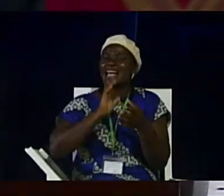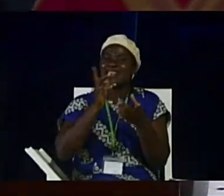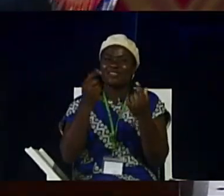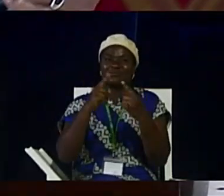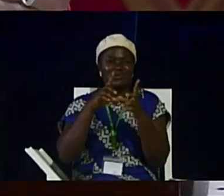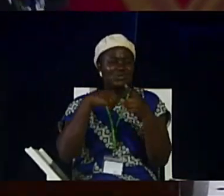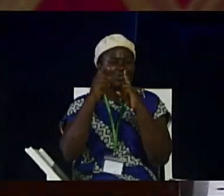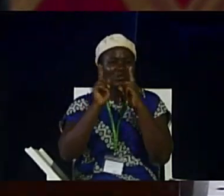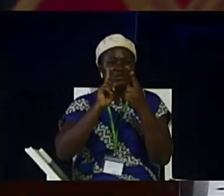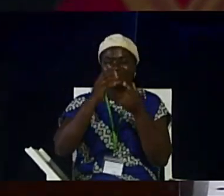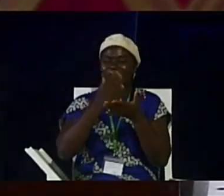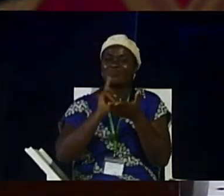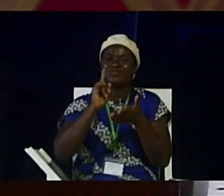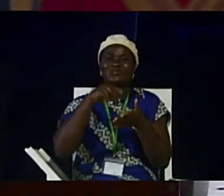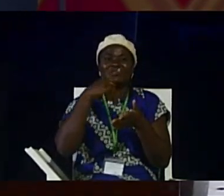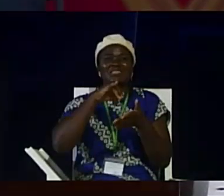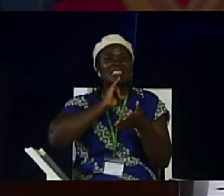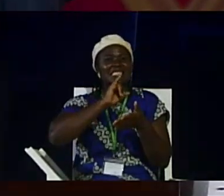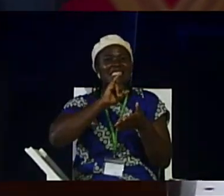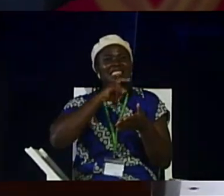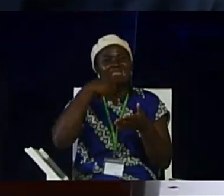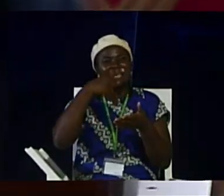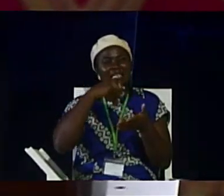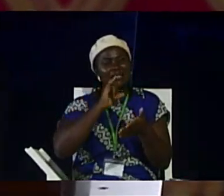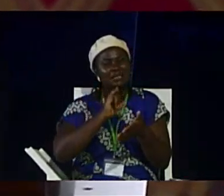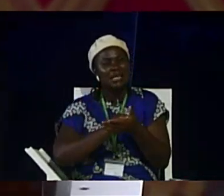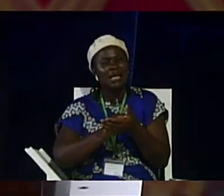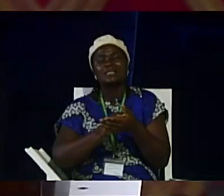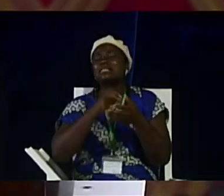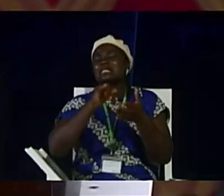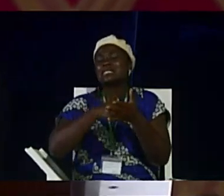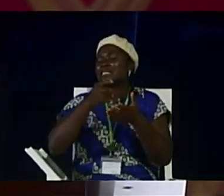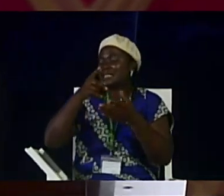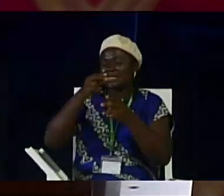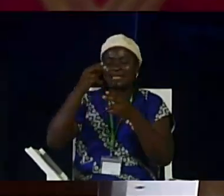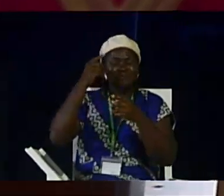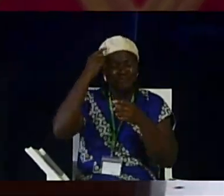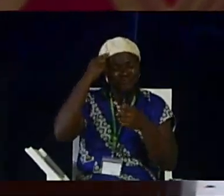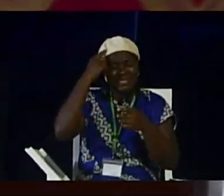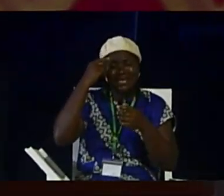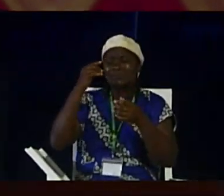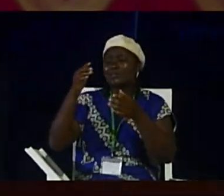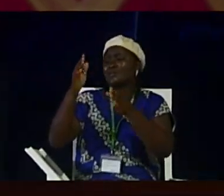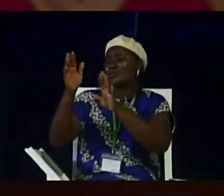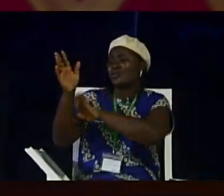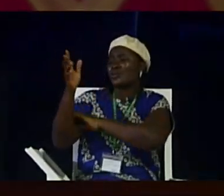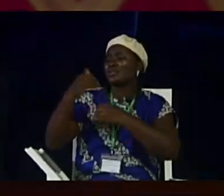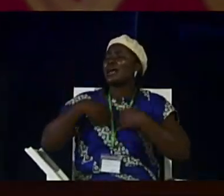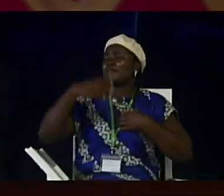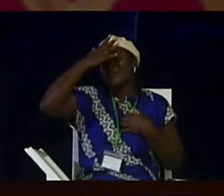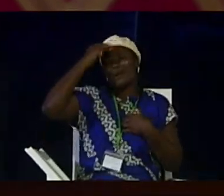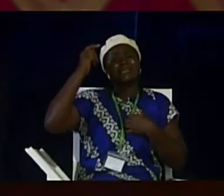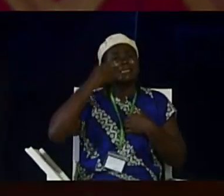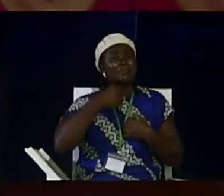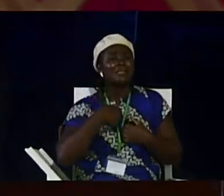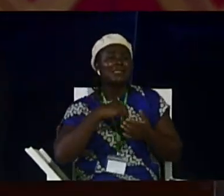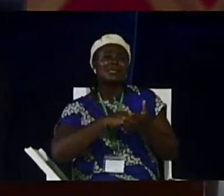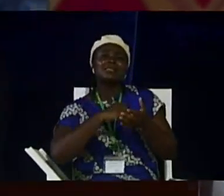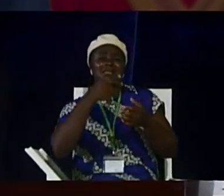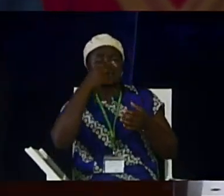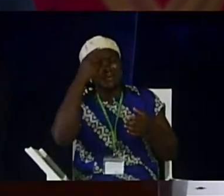who is saying, it seems like God has forgotten me. It seems like God did not give me what I